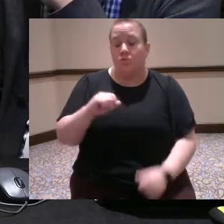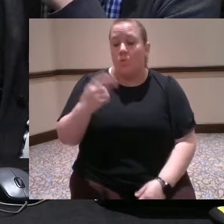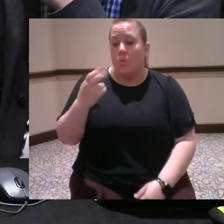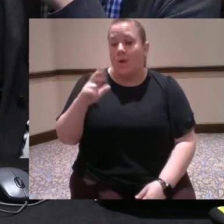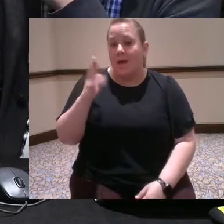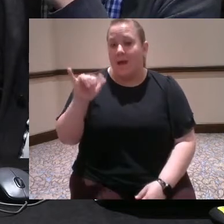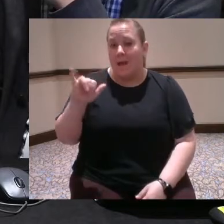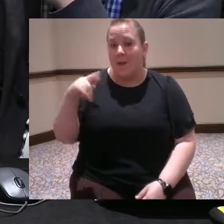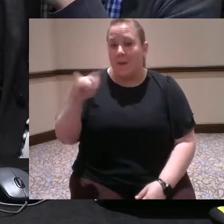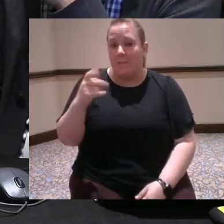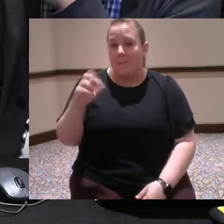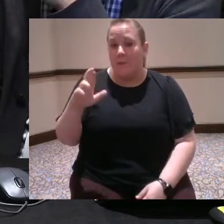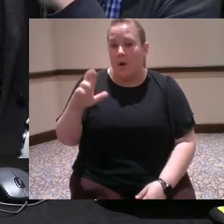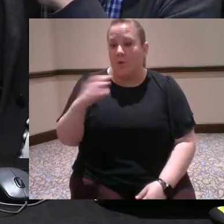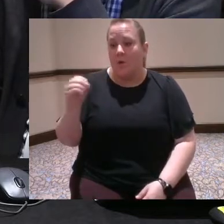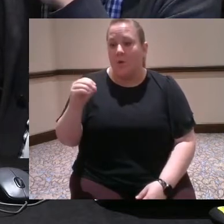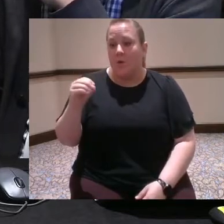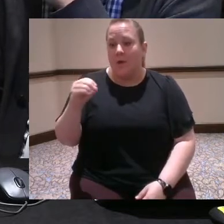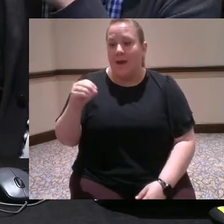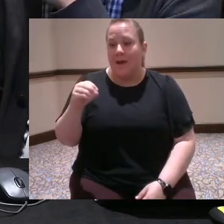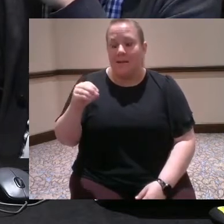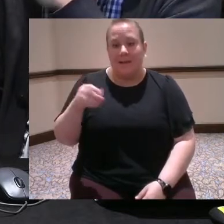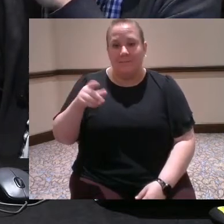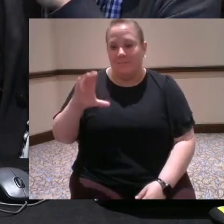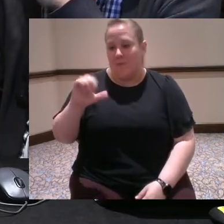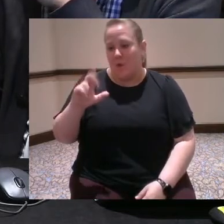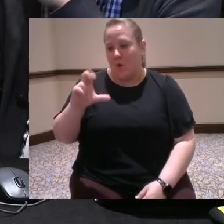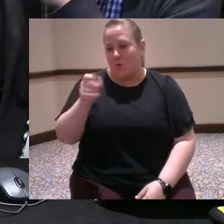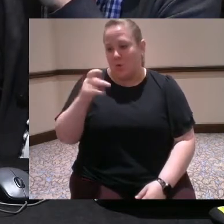Mellon onto their stage. You see that a lot here.